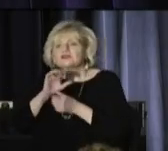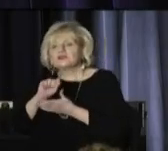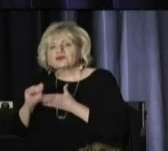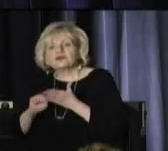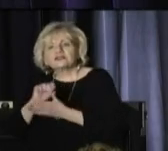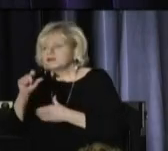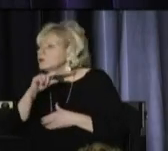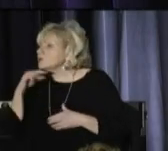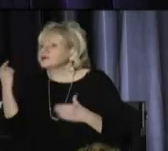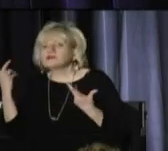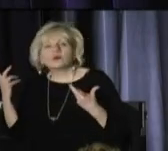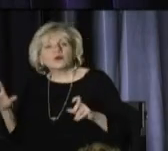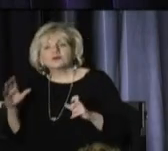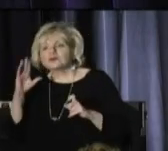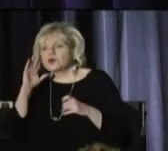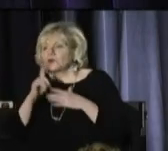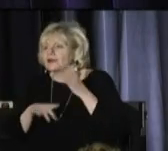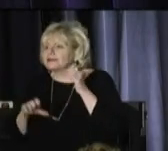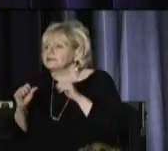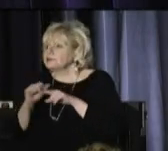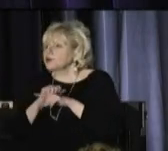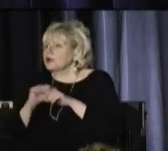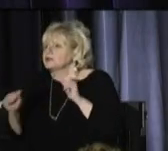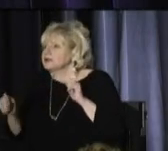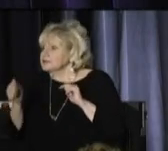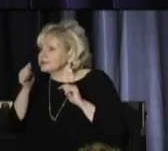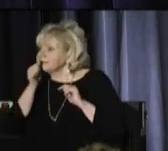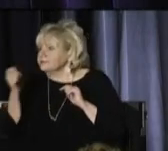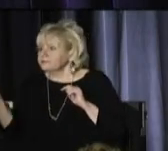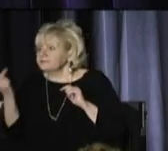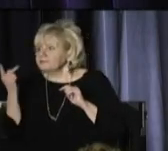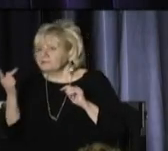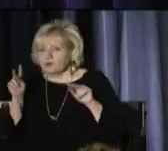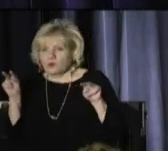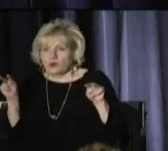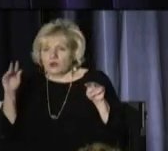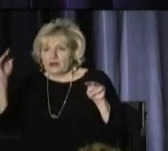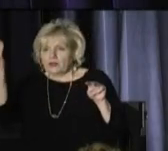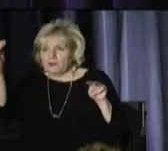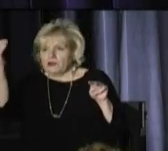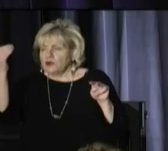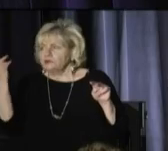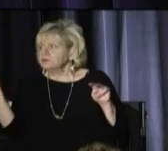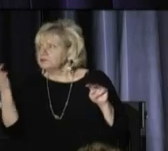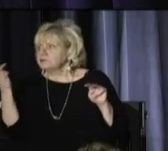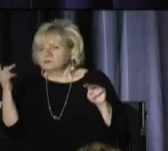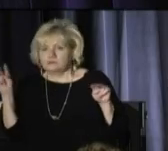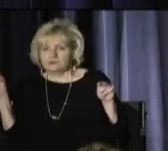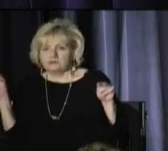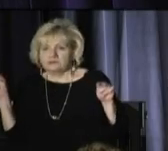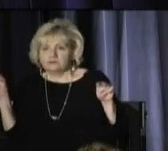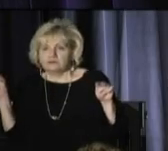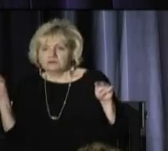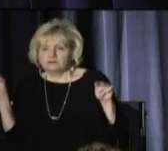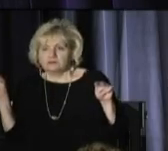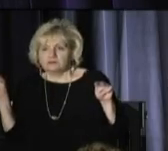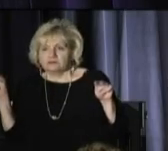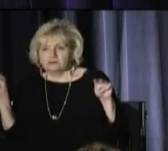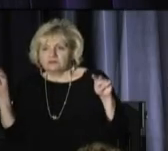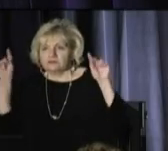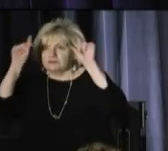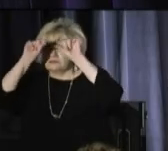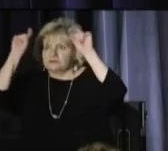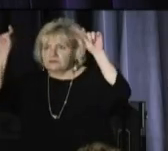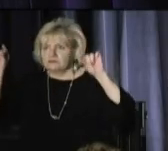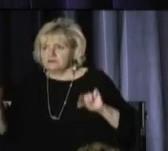to know what's practiced in secret. Tia and I stare at the mirror, the two of us framed in copper. Tears pool in